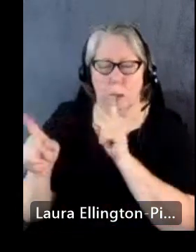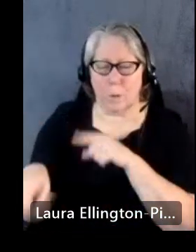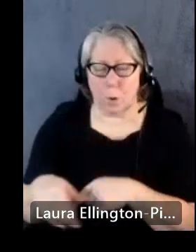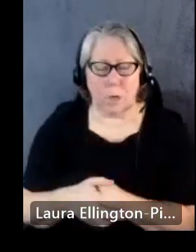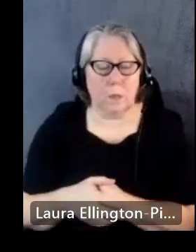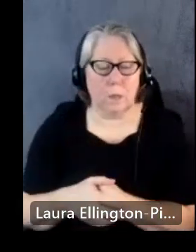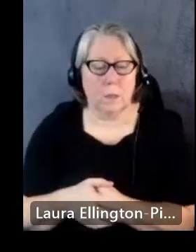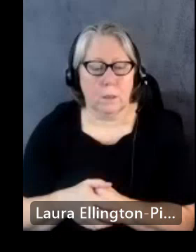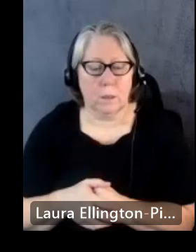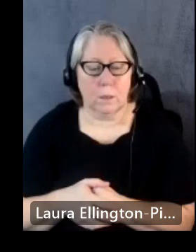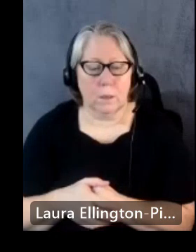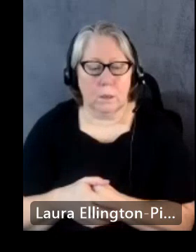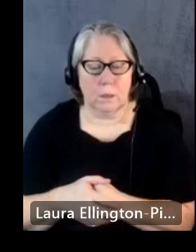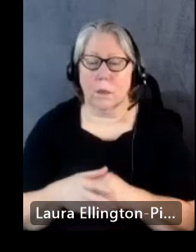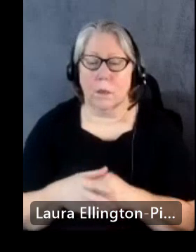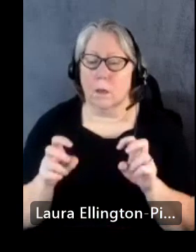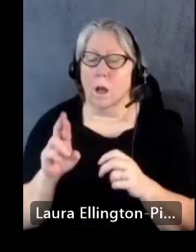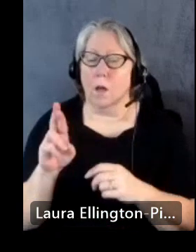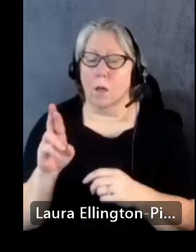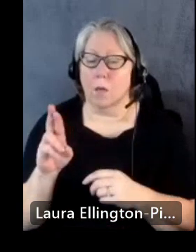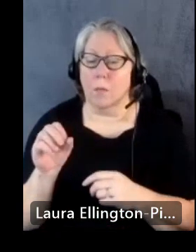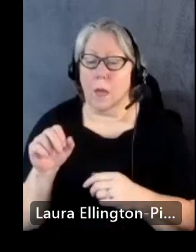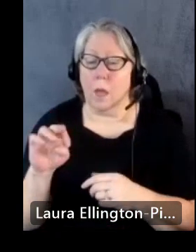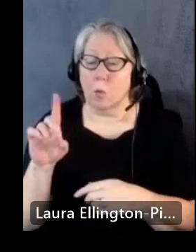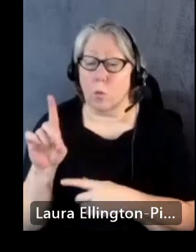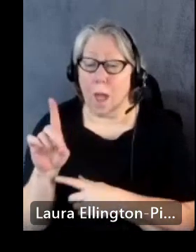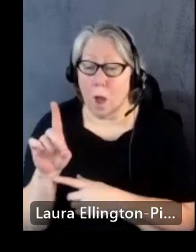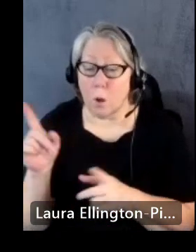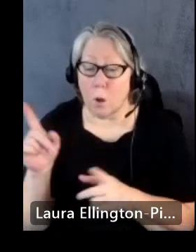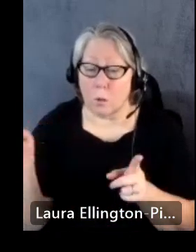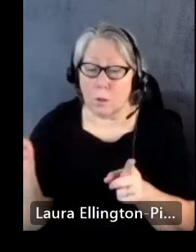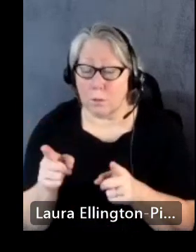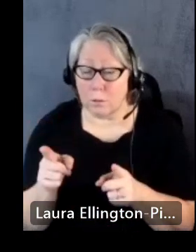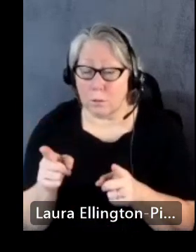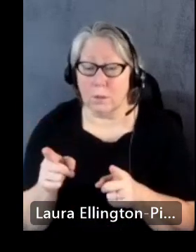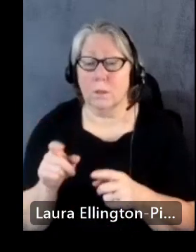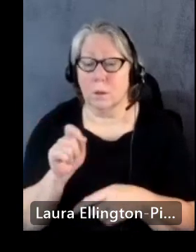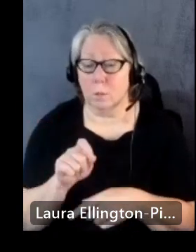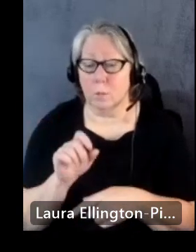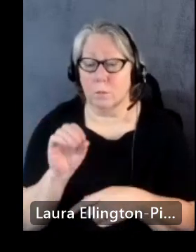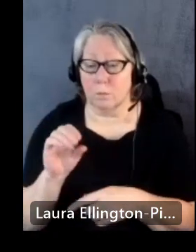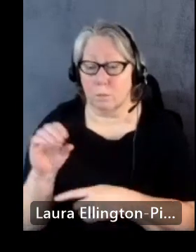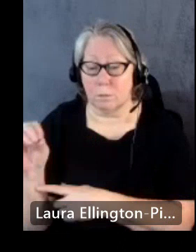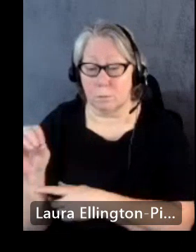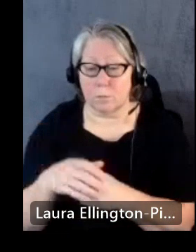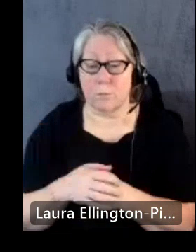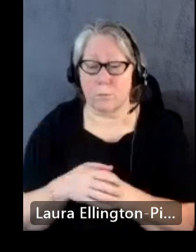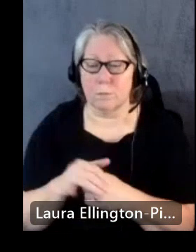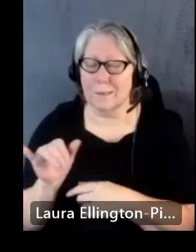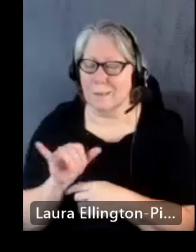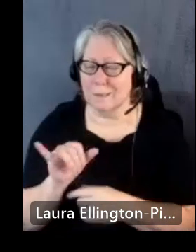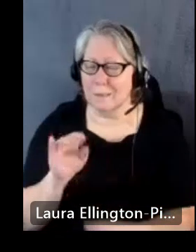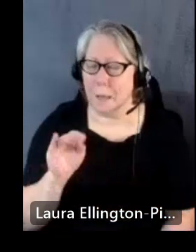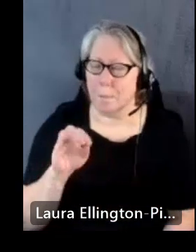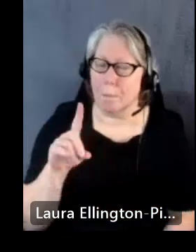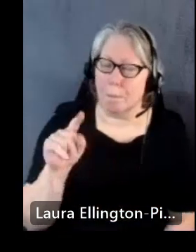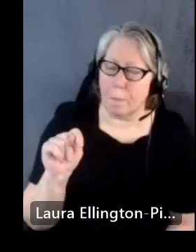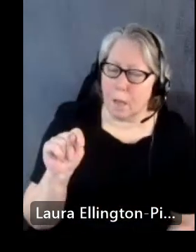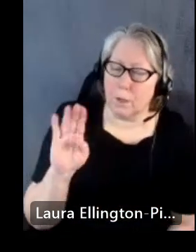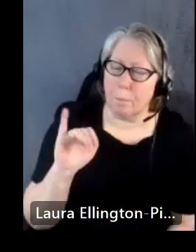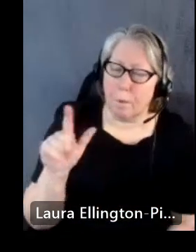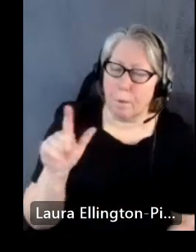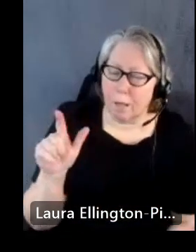Reports will round and display numbers in the thousands. That's what we're used to from like the budget bill and things like that. So,